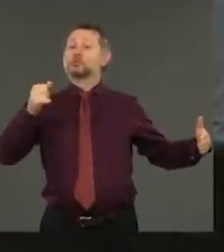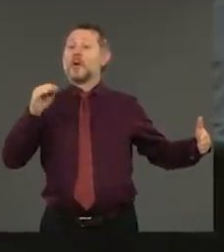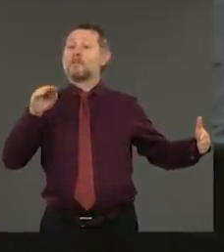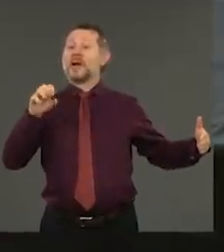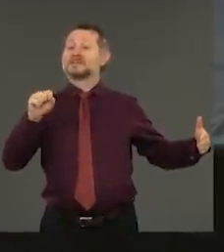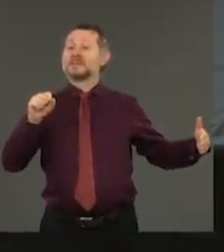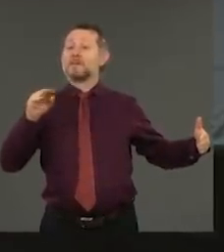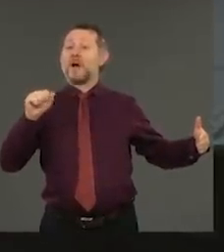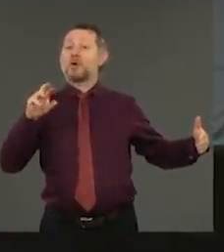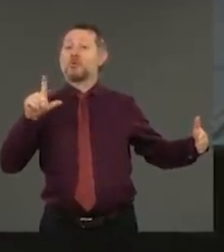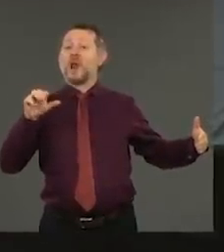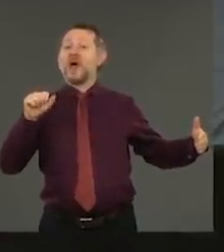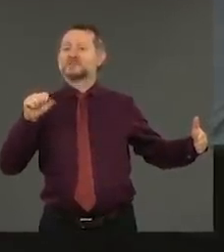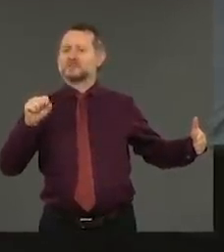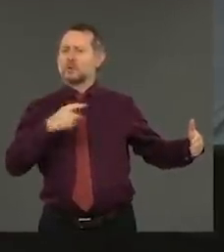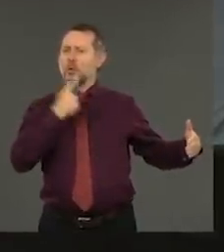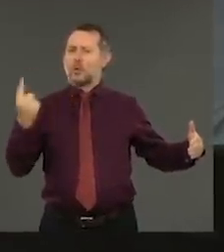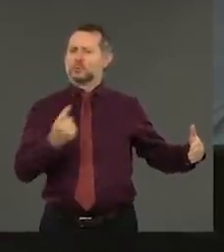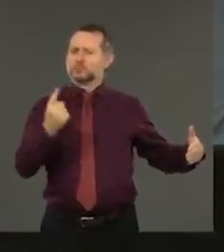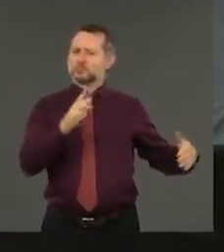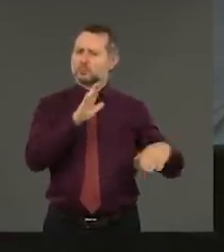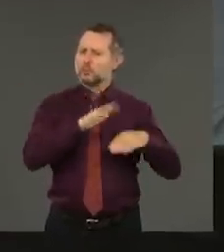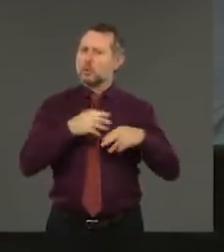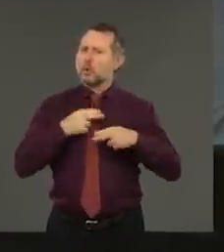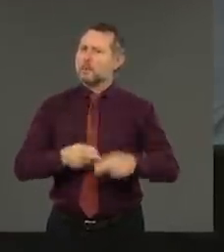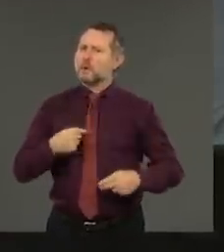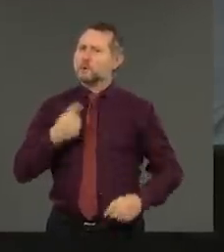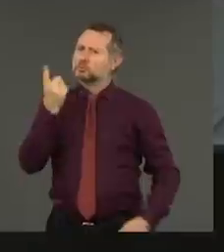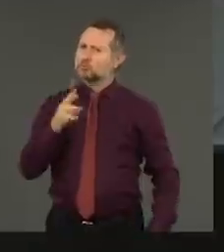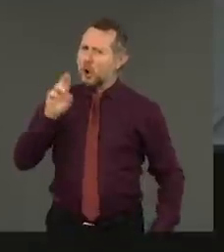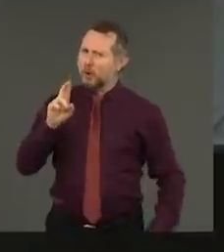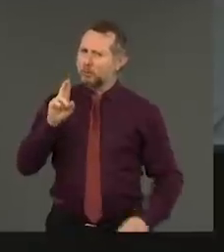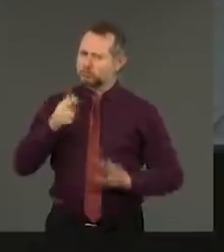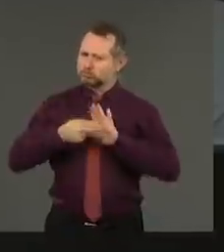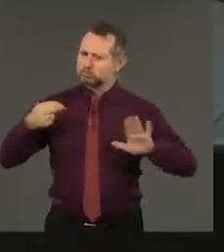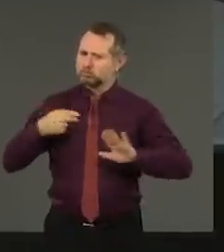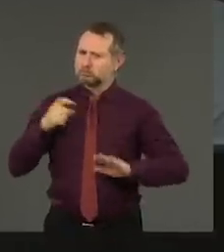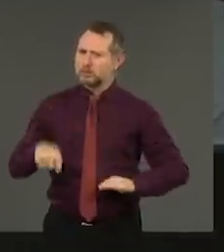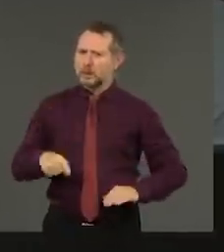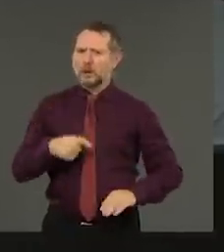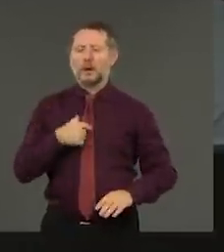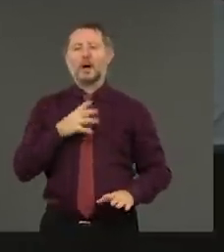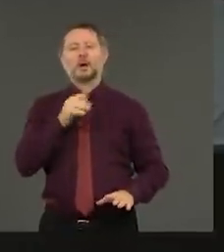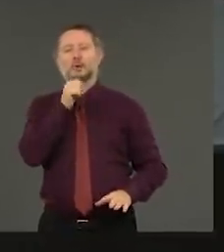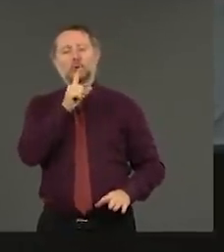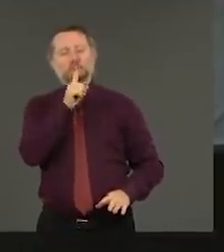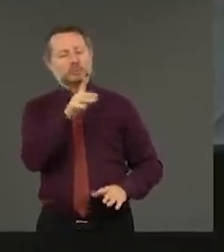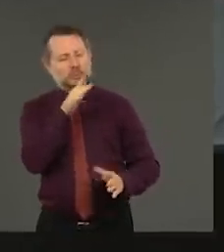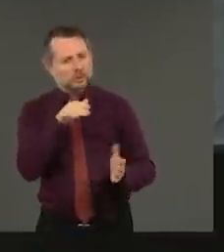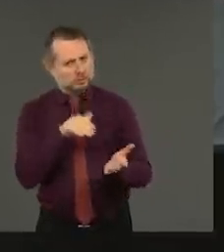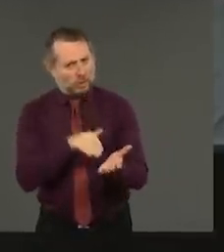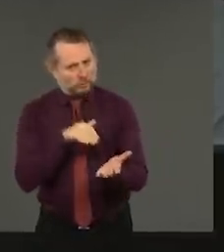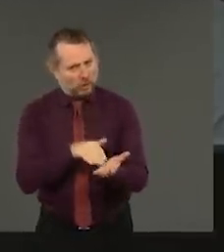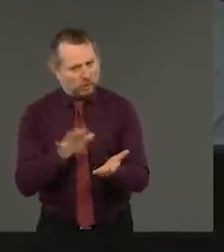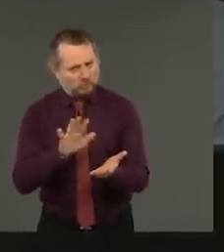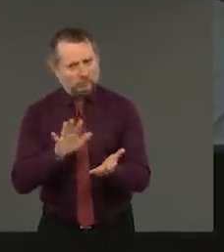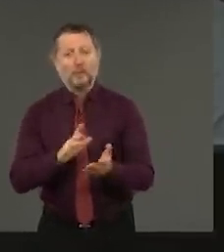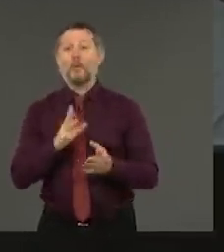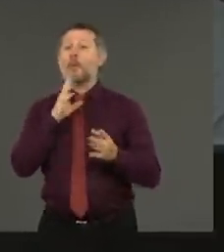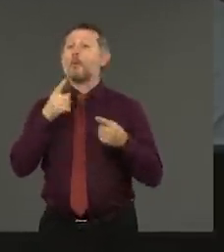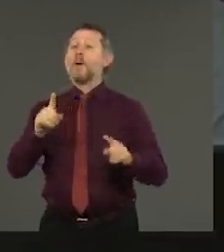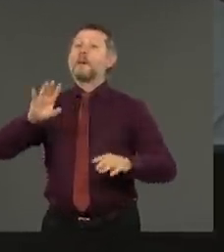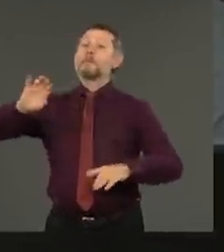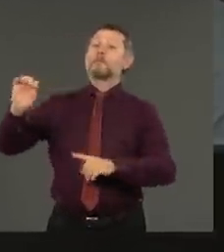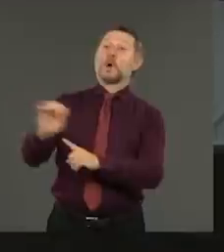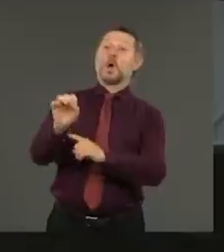official title, but he is not a real doctor. If someone has a health emergency, he can do absolutely nothing. He can